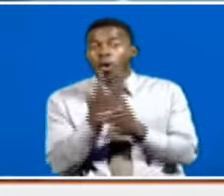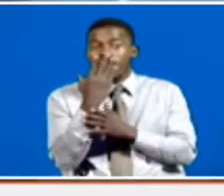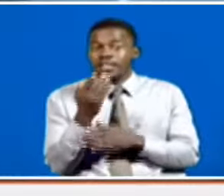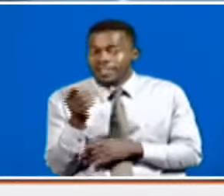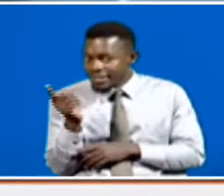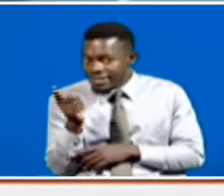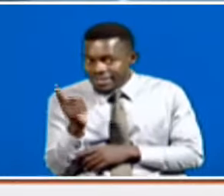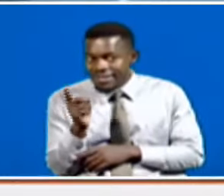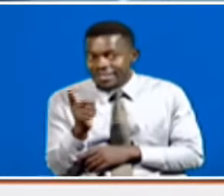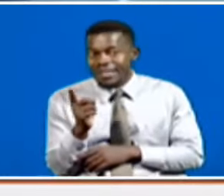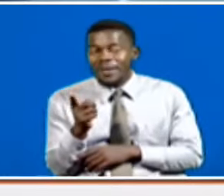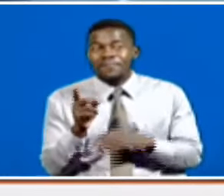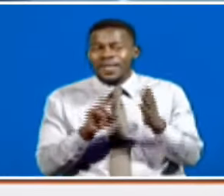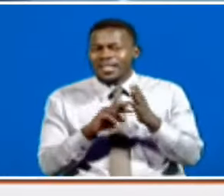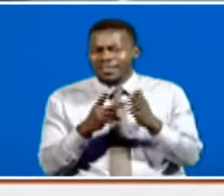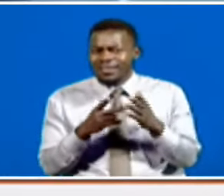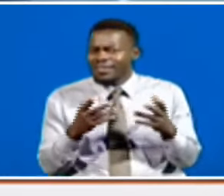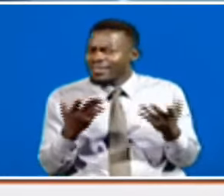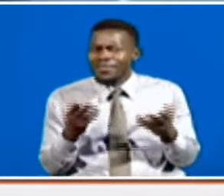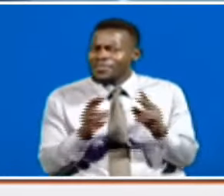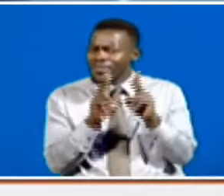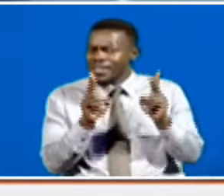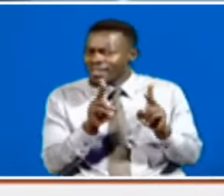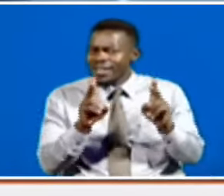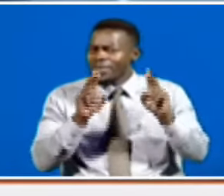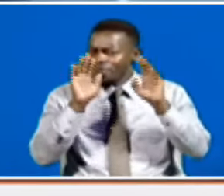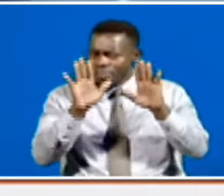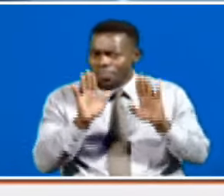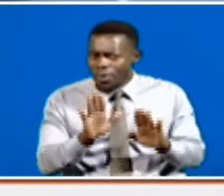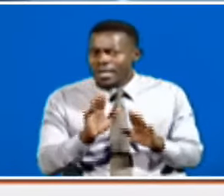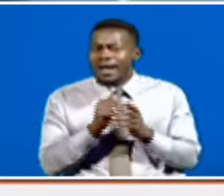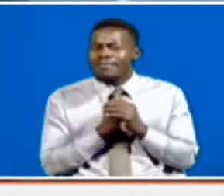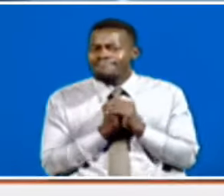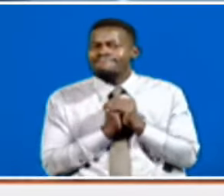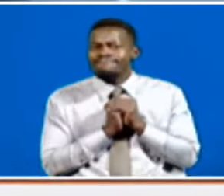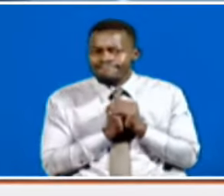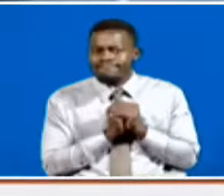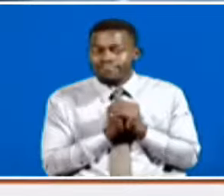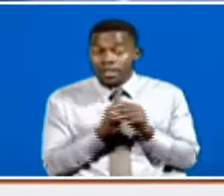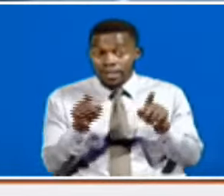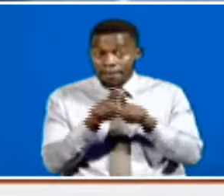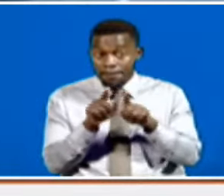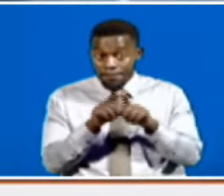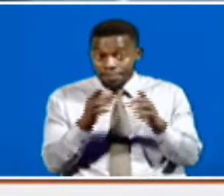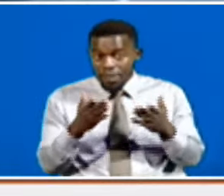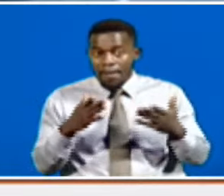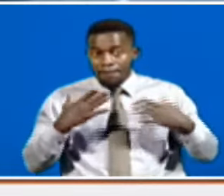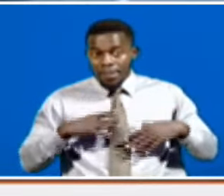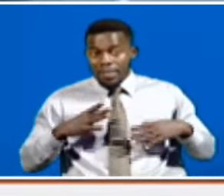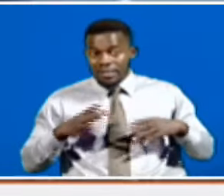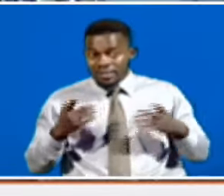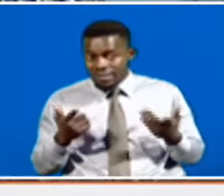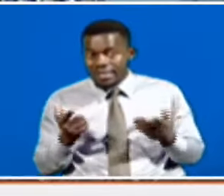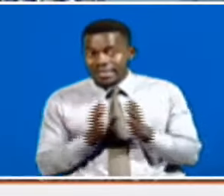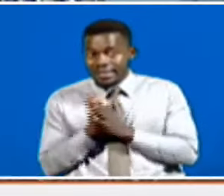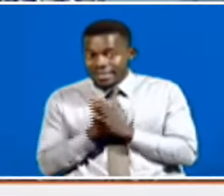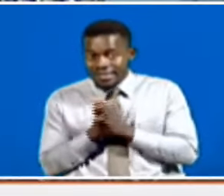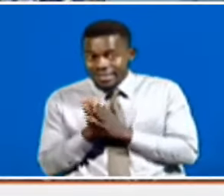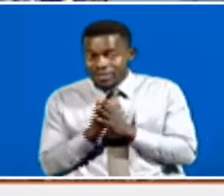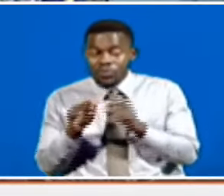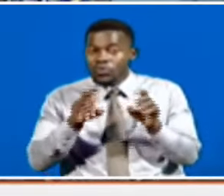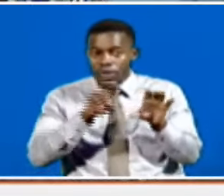how significant is World Skills Africa for the continent and even those who will be shipped to go compete in France? What does